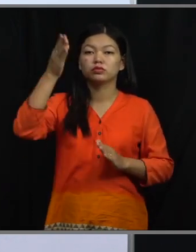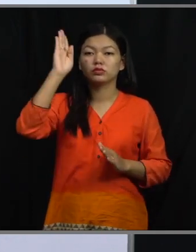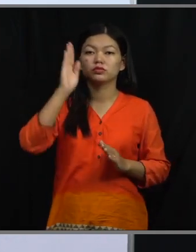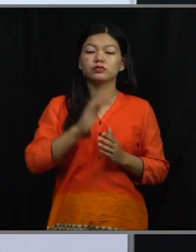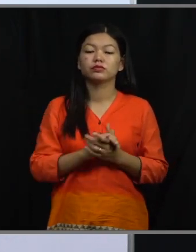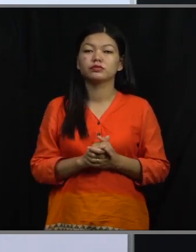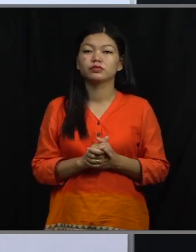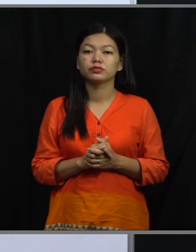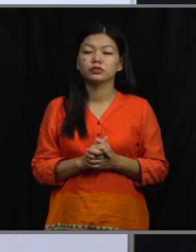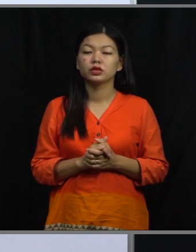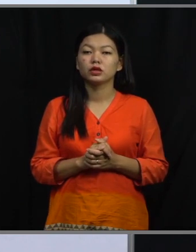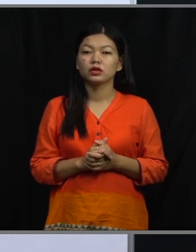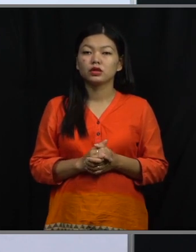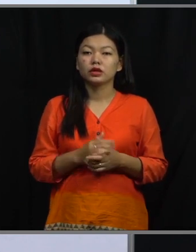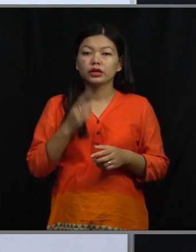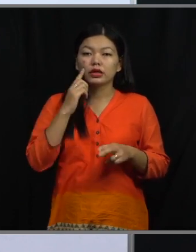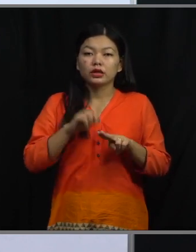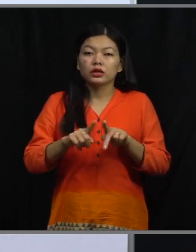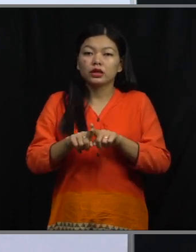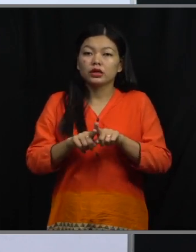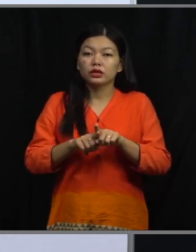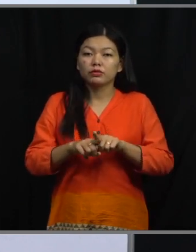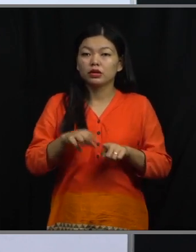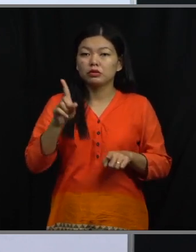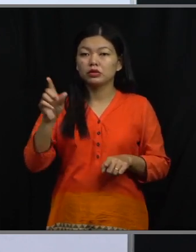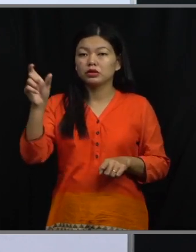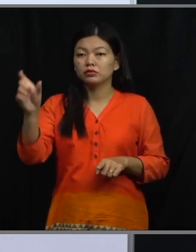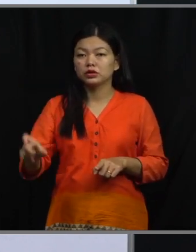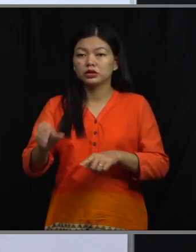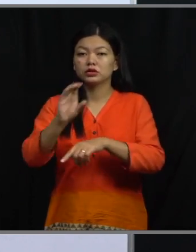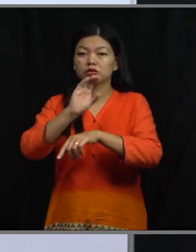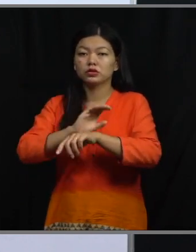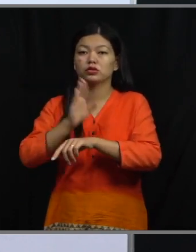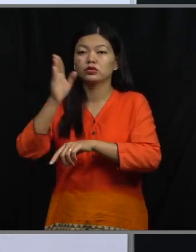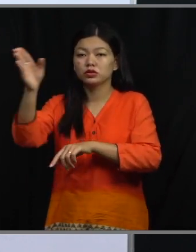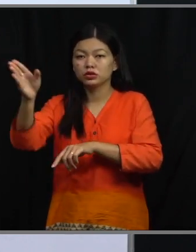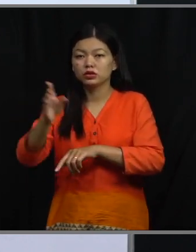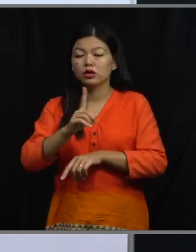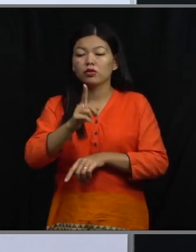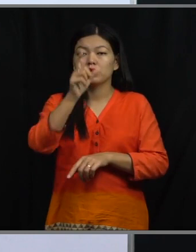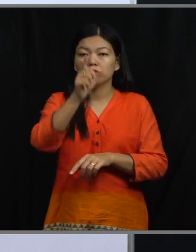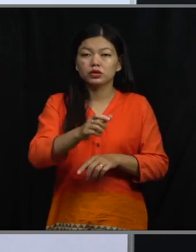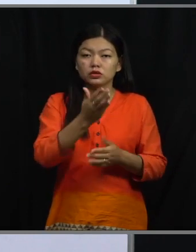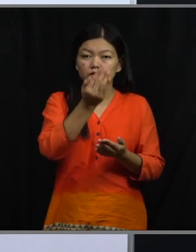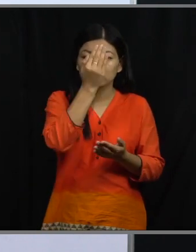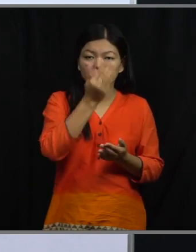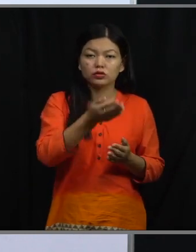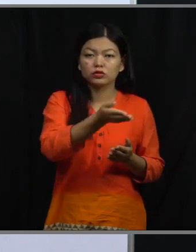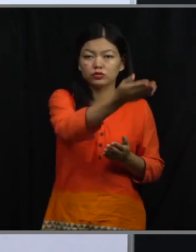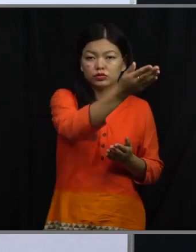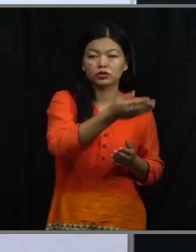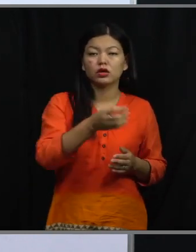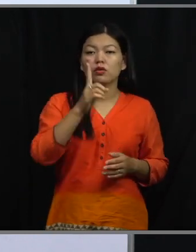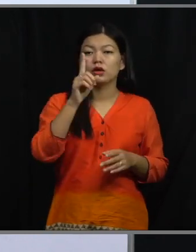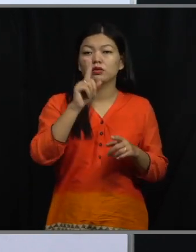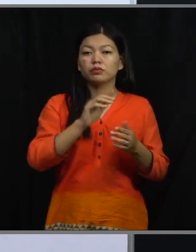okay, some members may vary, okay. Some of them might belong to different religion also, but not in all the cases. That is what I